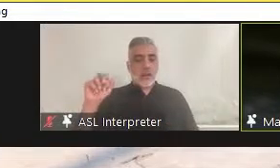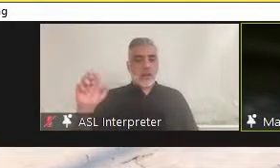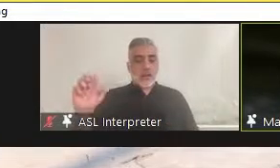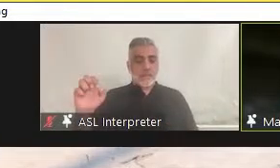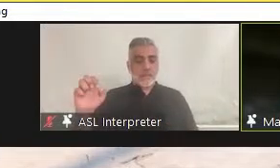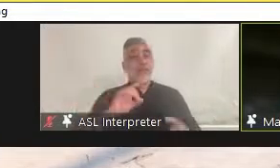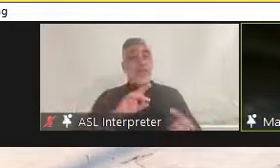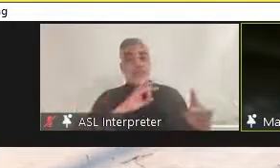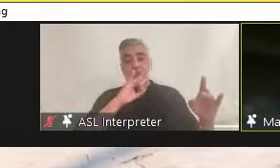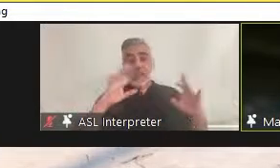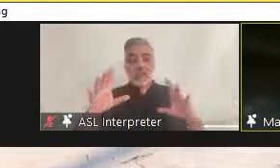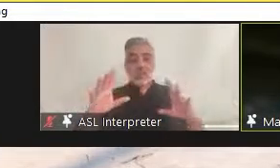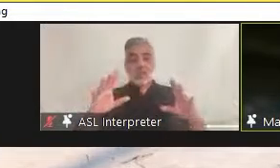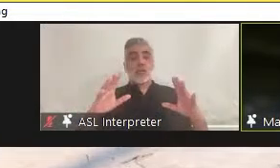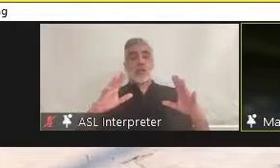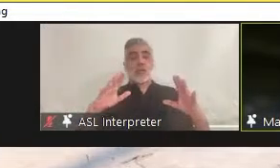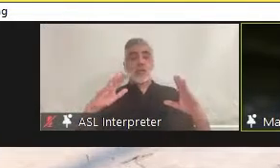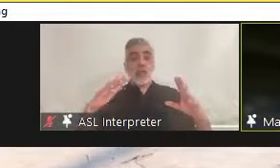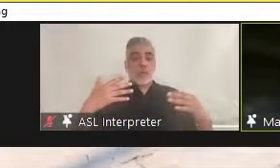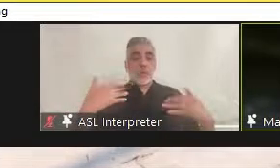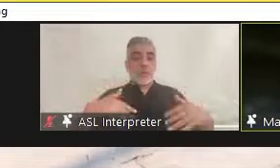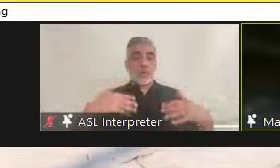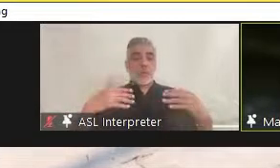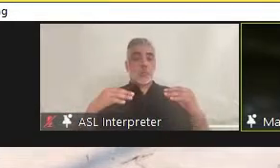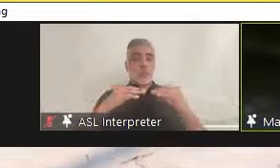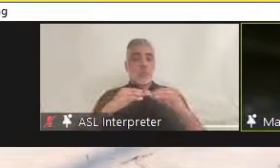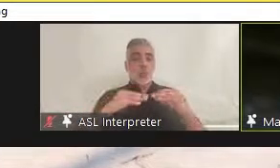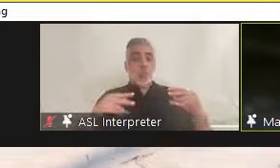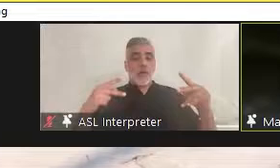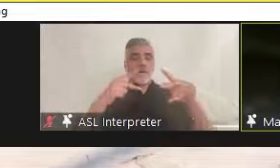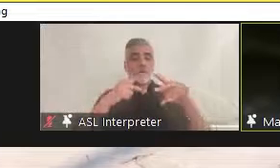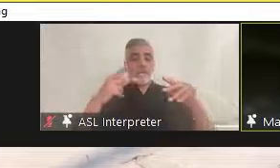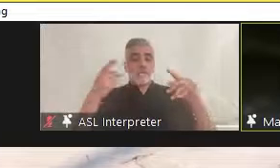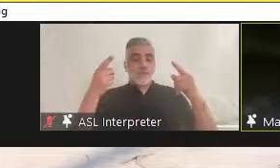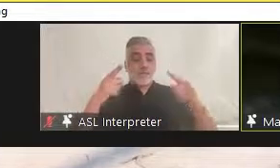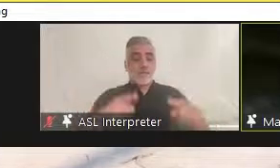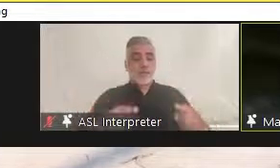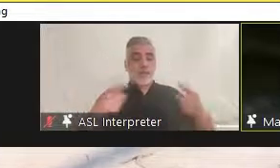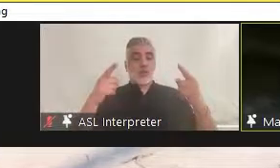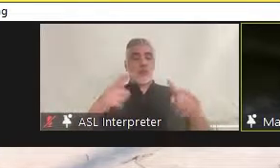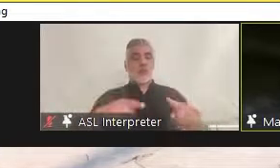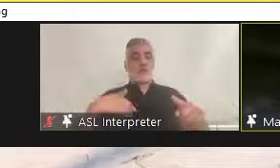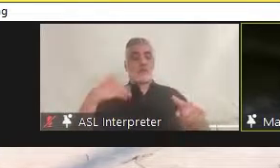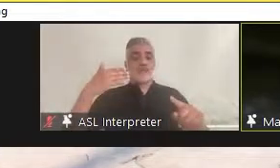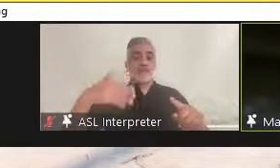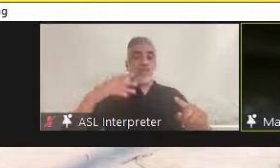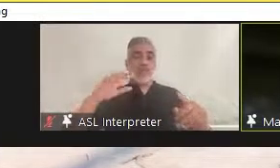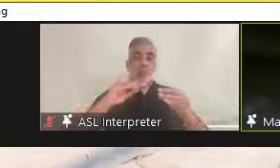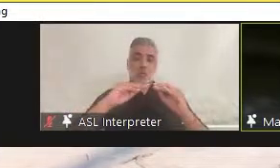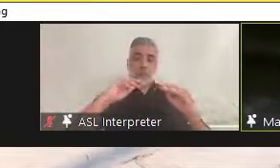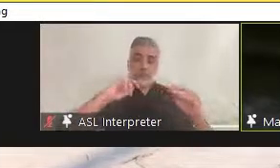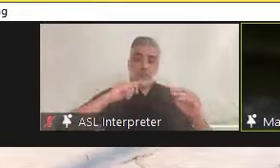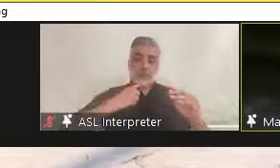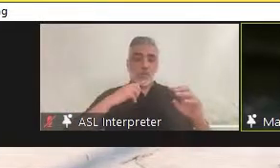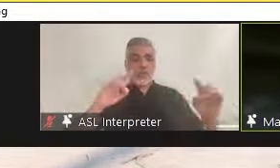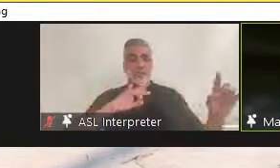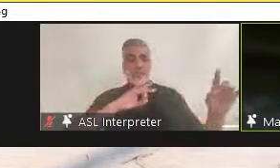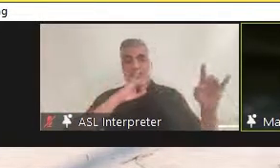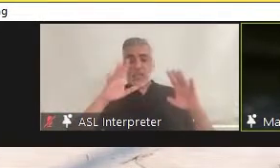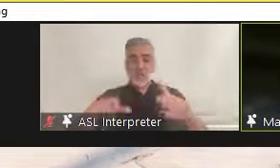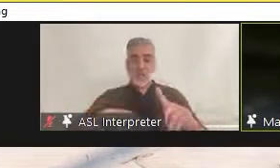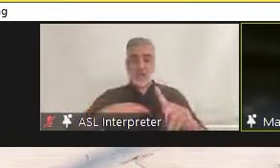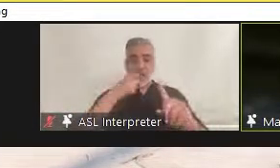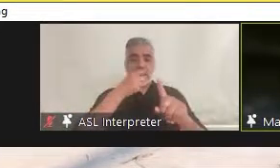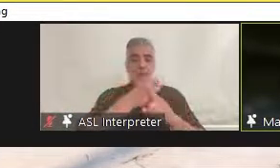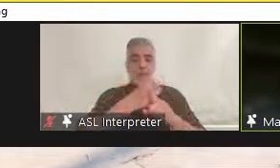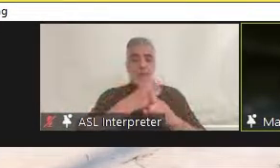Disasters and climate hazards are becoming more frequent, interconnected, and severe. Disasters' impacts